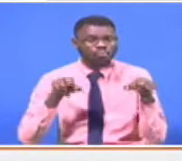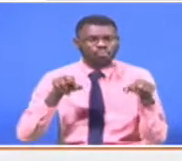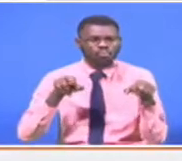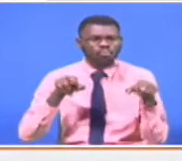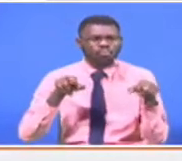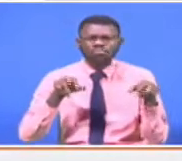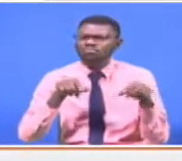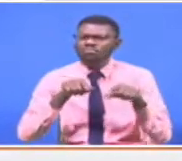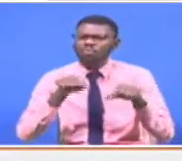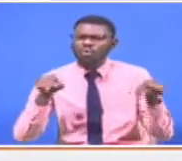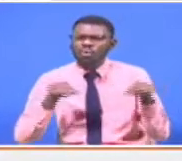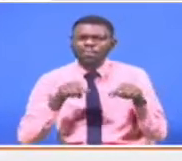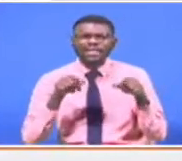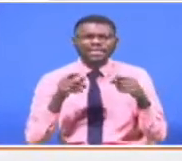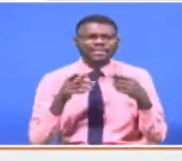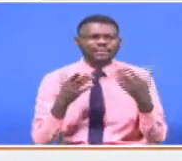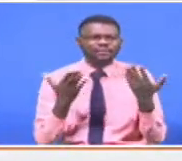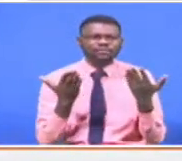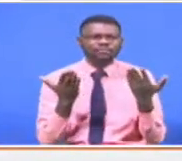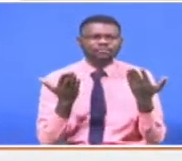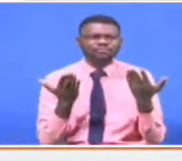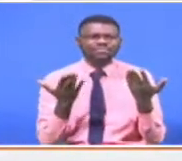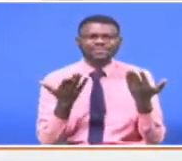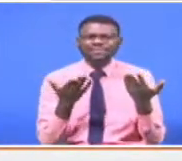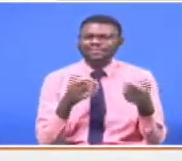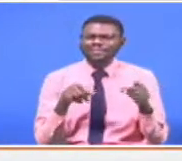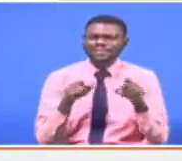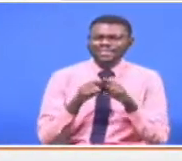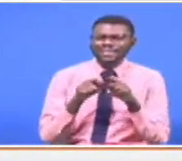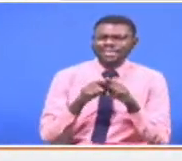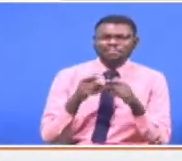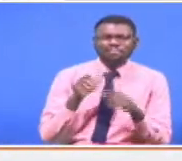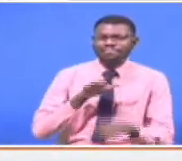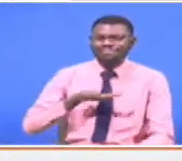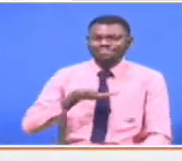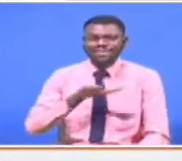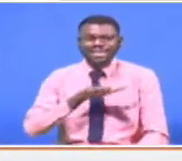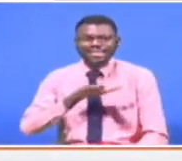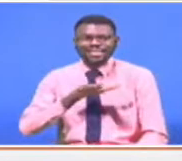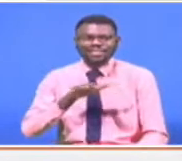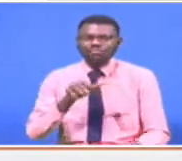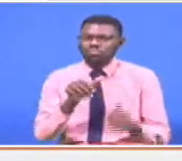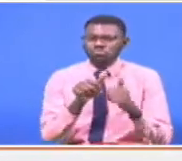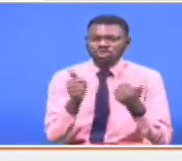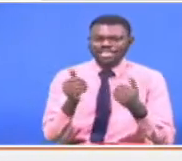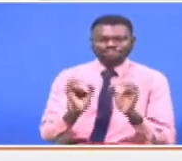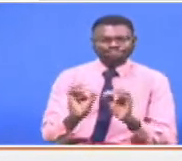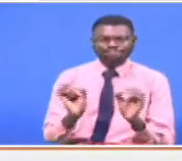our wards are dilapidated and the space or the place is not conducive